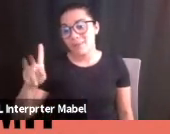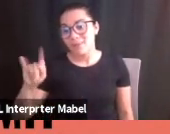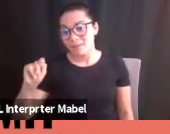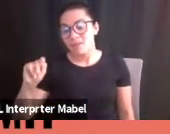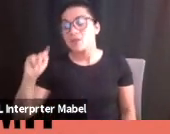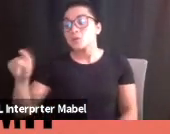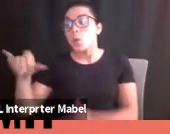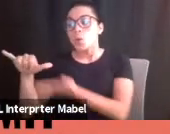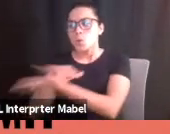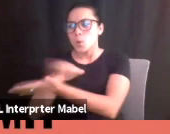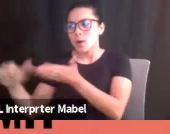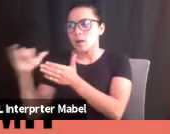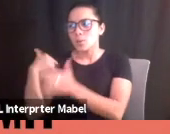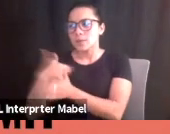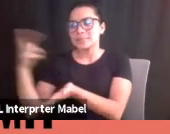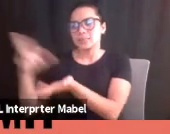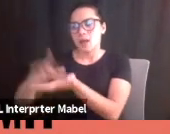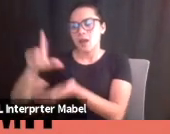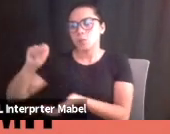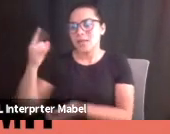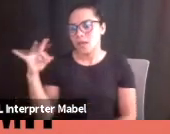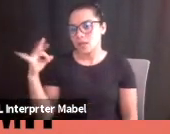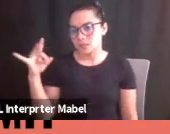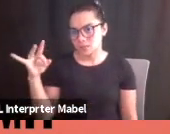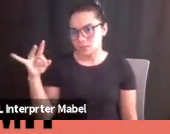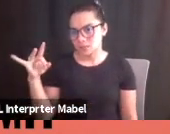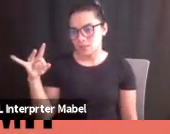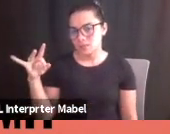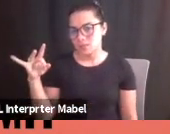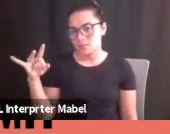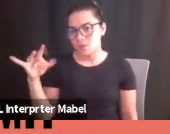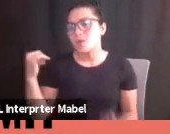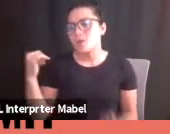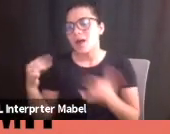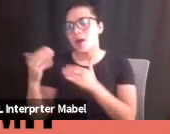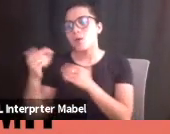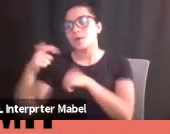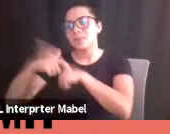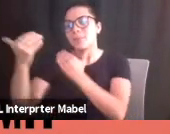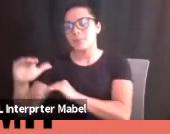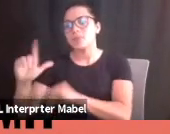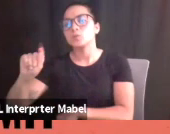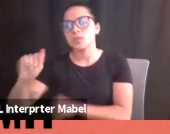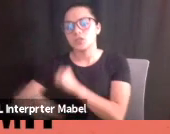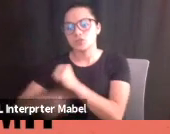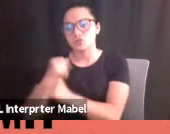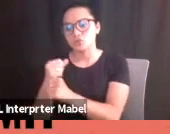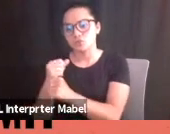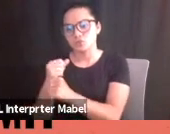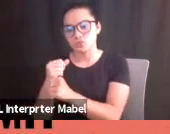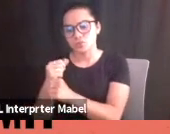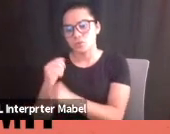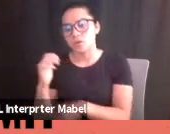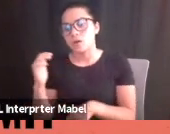say in 2018. So their statute of limitations is 20 years. We